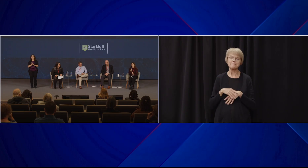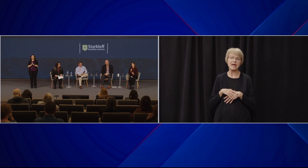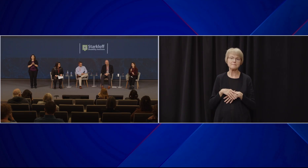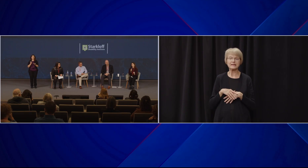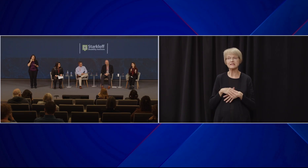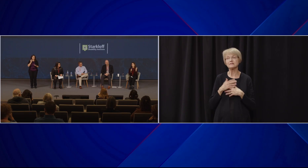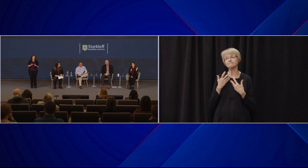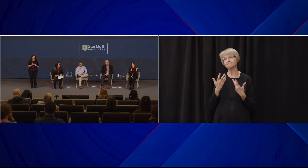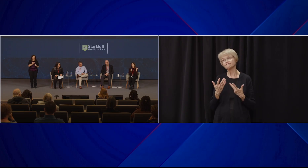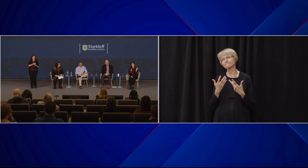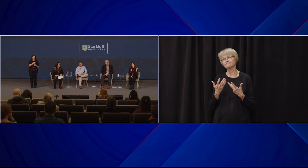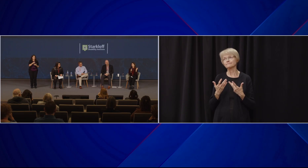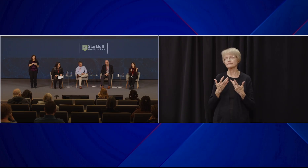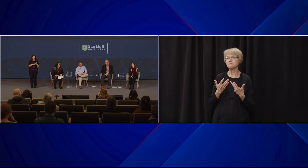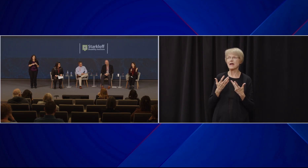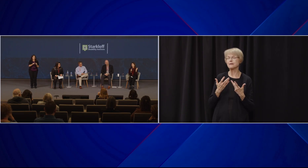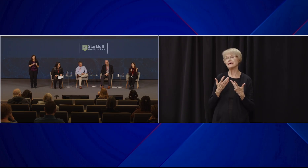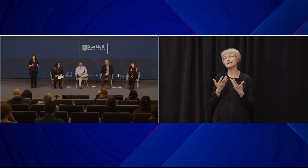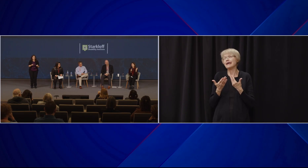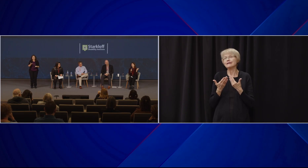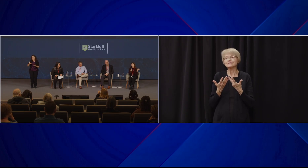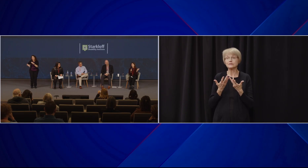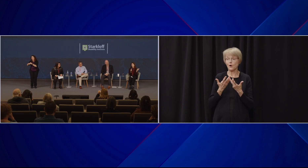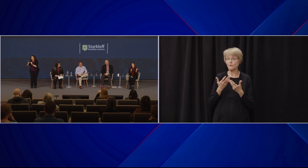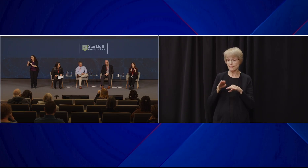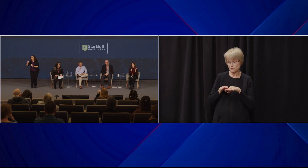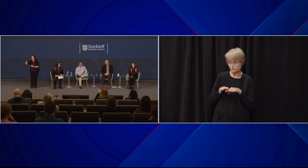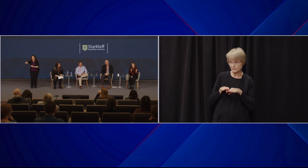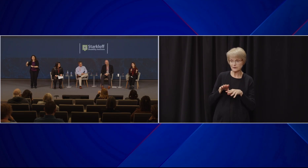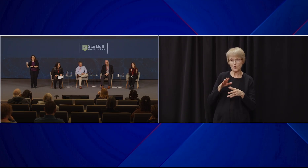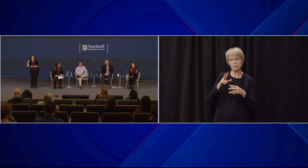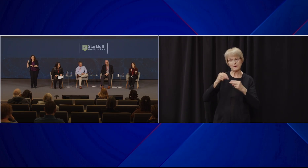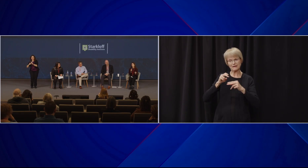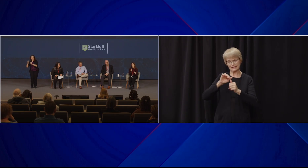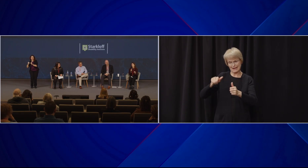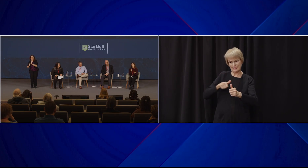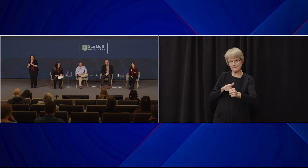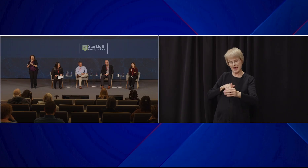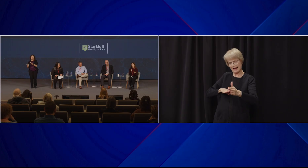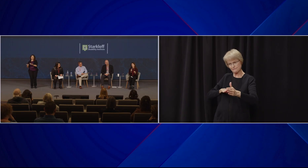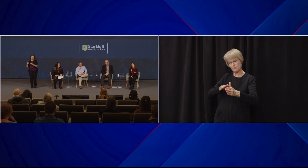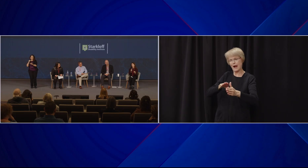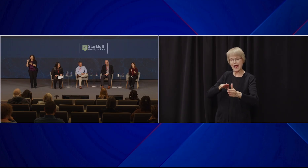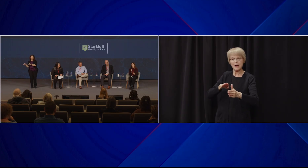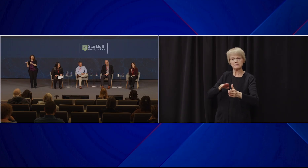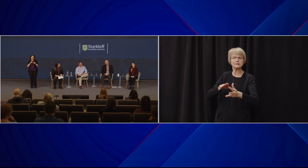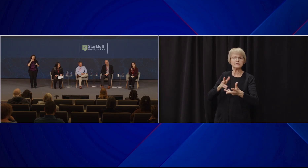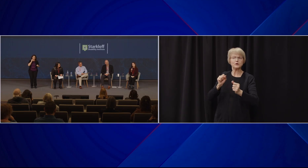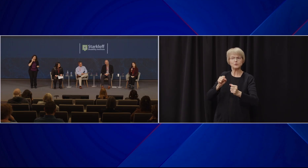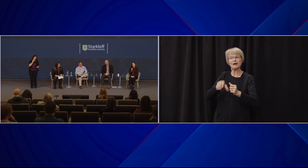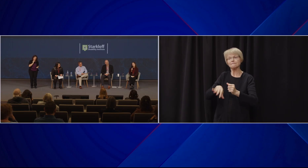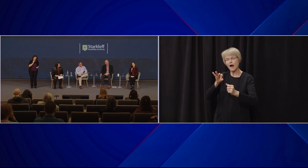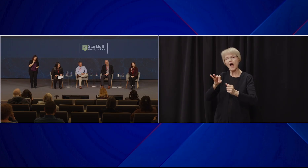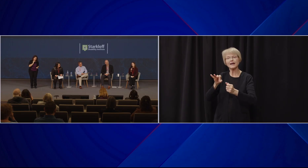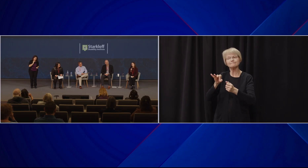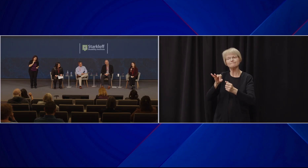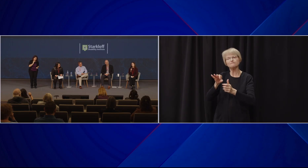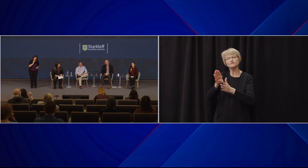solution that might add a ramp to the back of the building, but that doesn't give everyone the same experience.